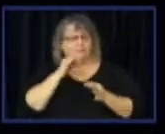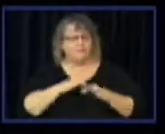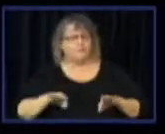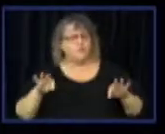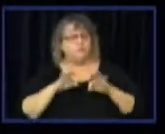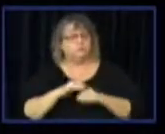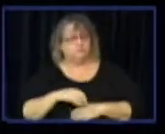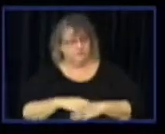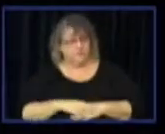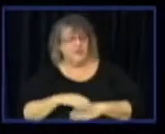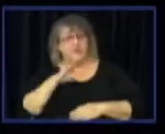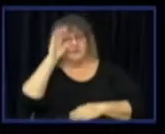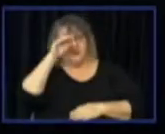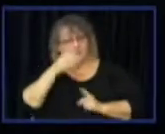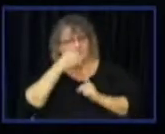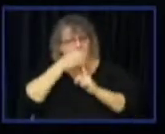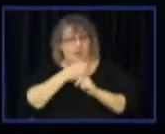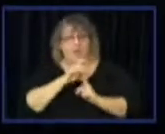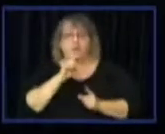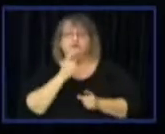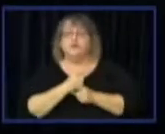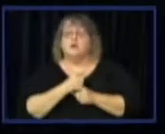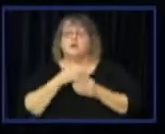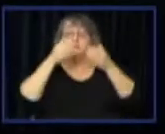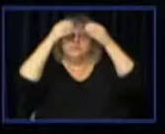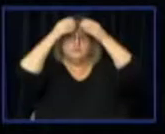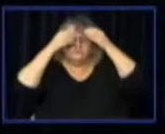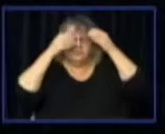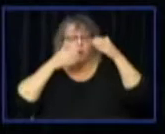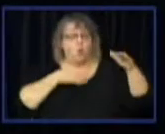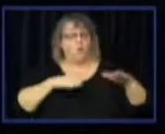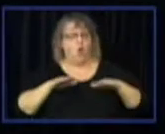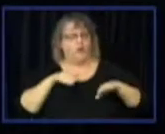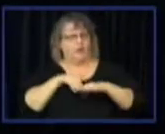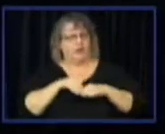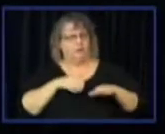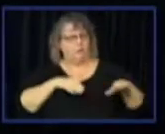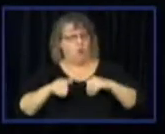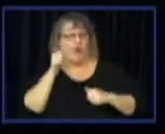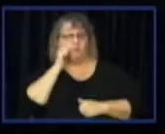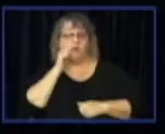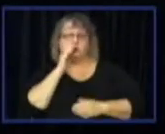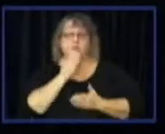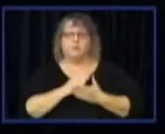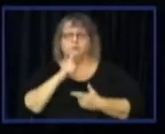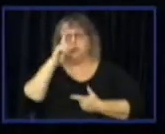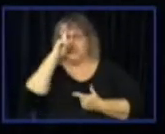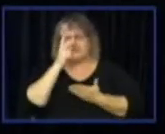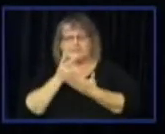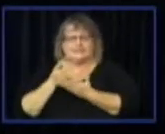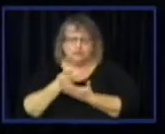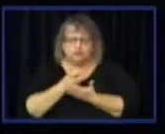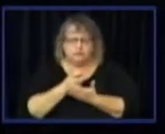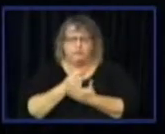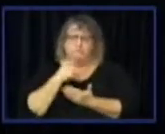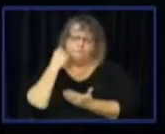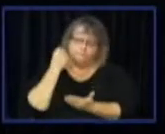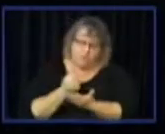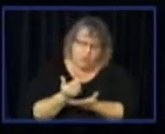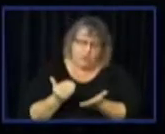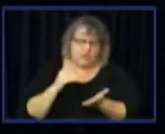some patients need to wear a helmet just to walk around during the day because they might have a seizure and fall and hit their head